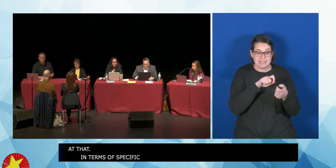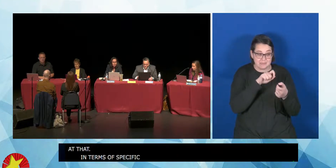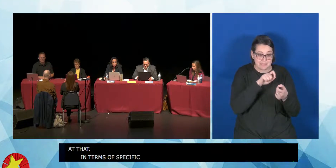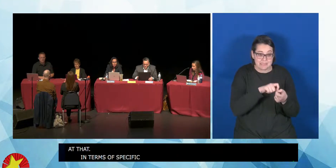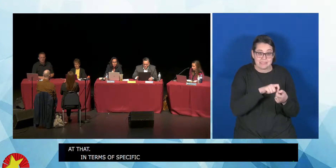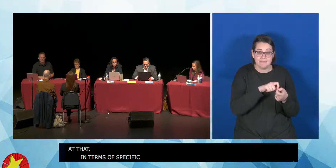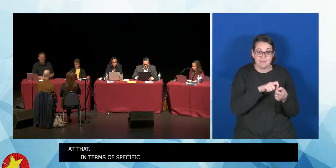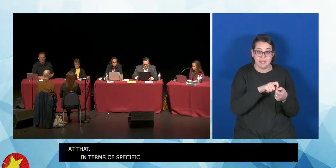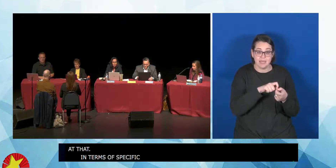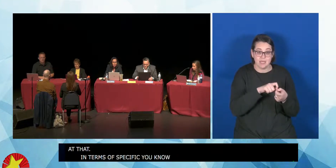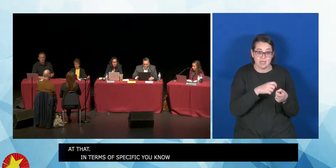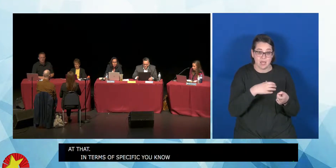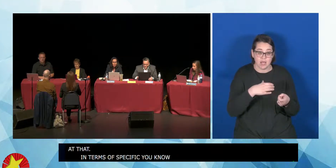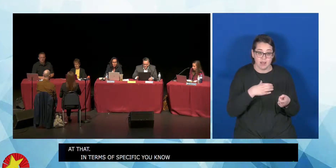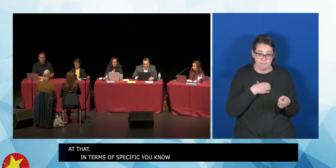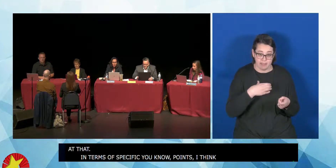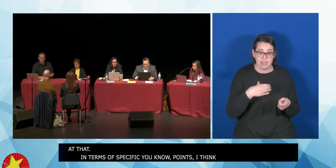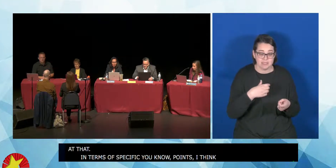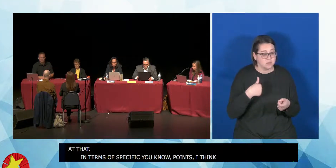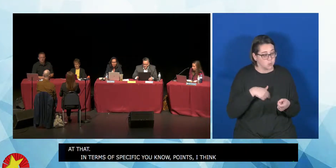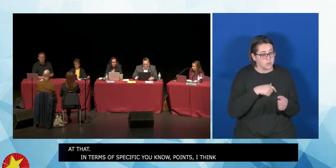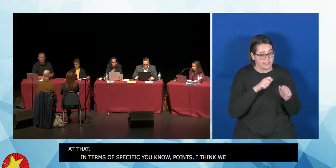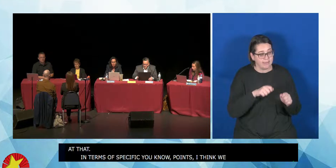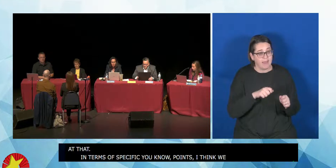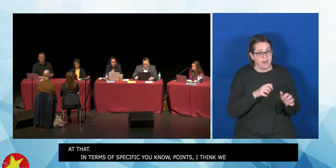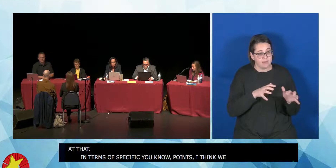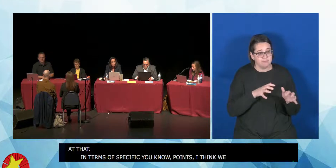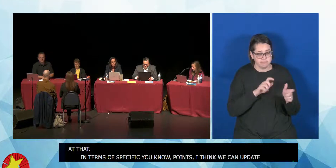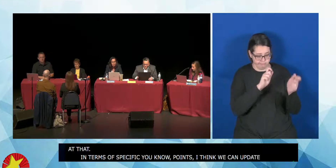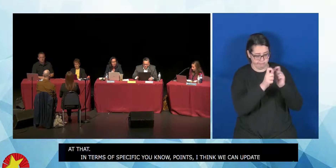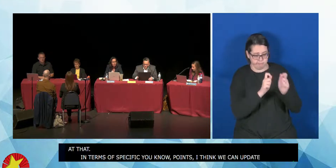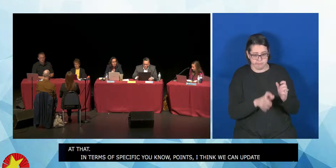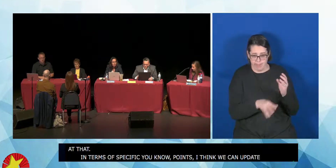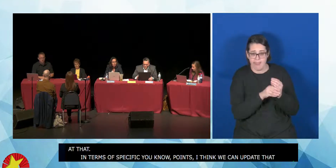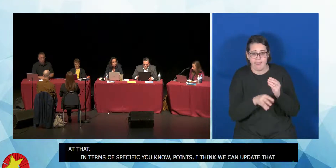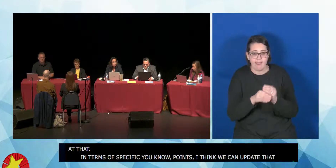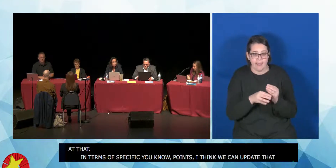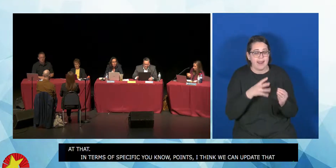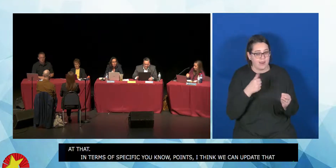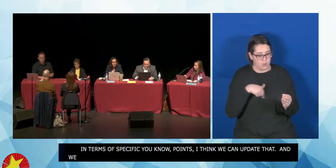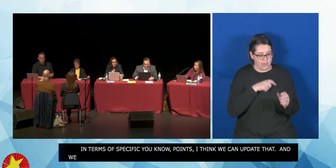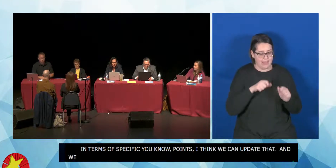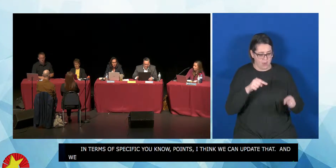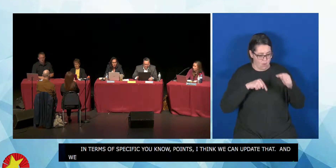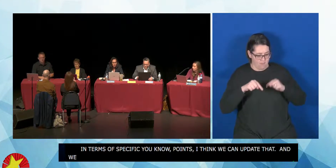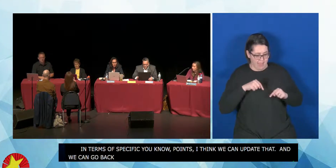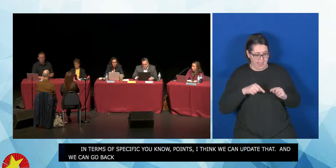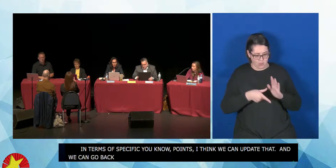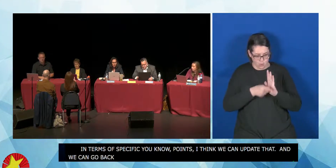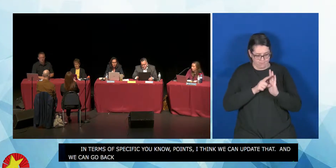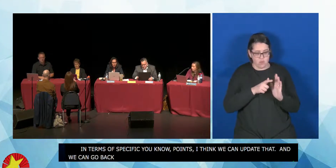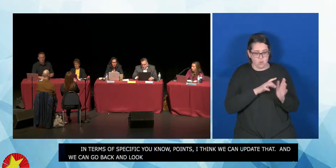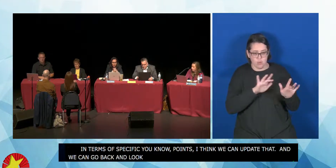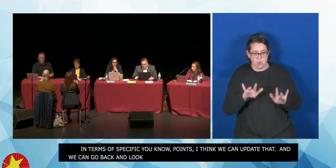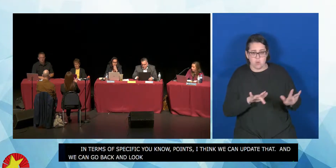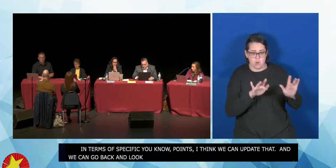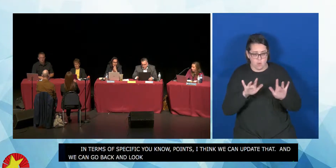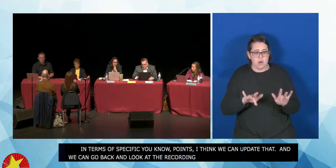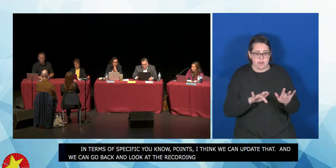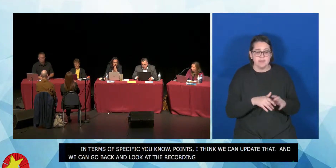points, I think we can update that, and we can go back and look at the recording if there's anything in particular I'd like to have on there.